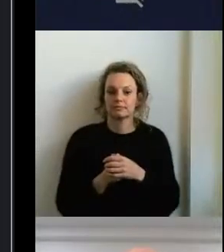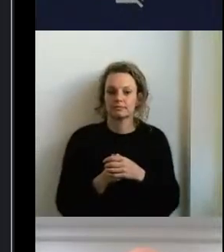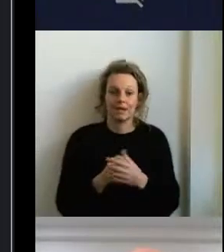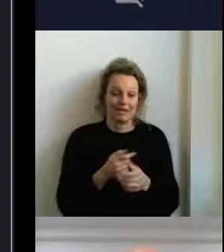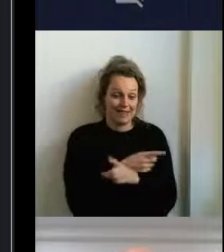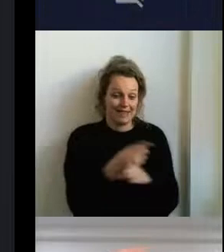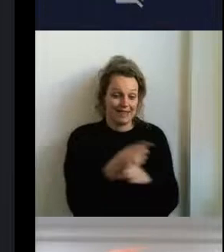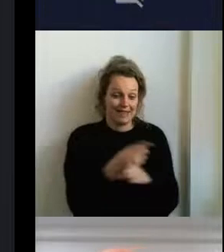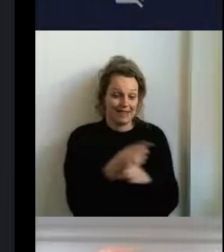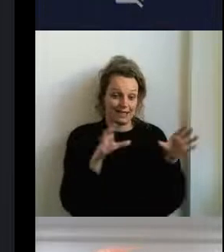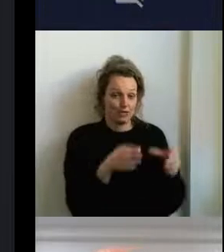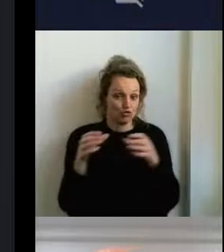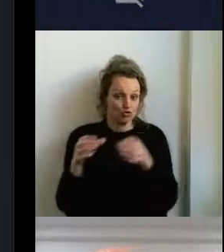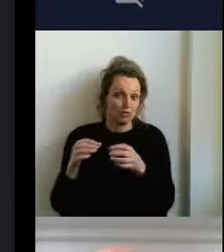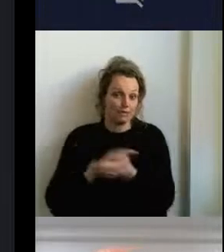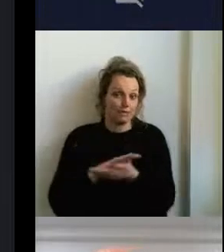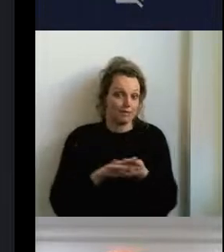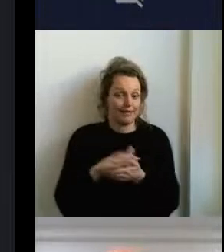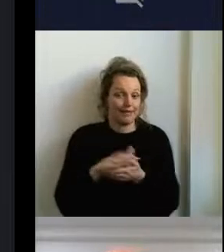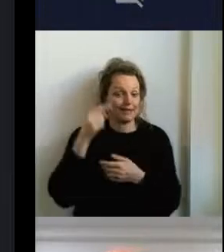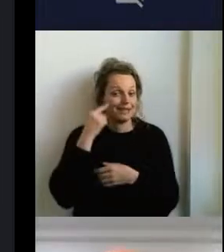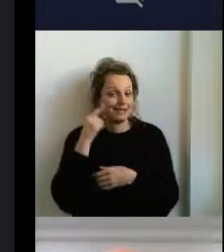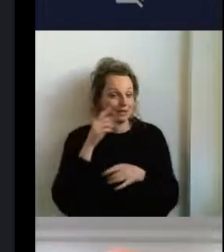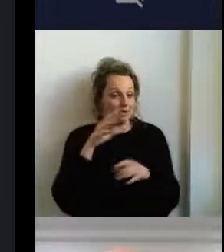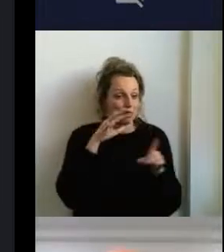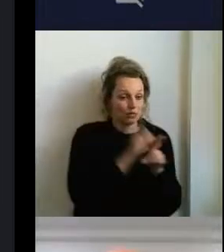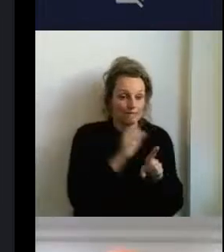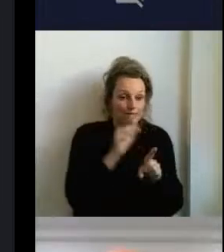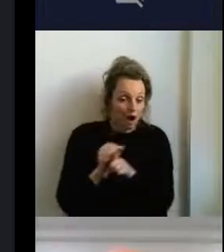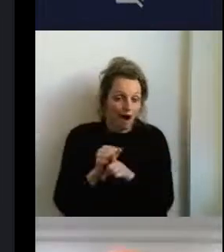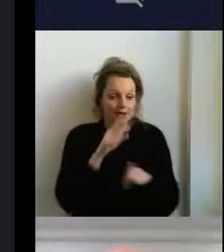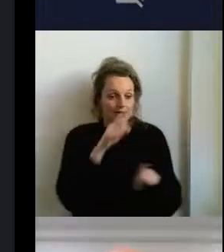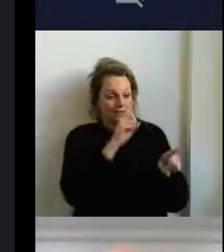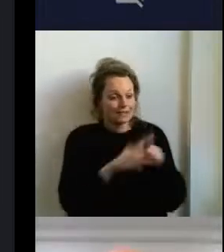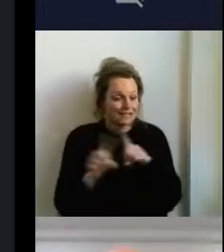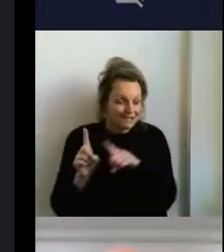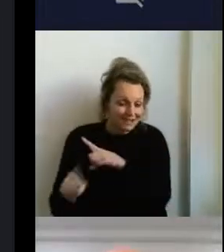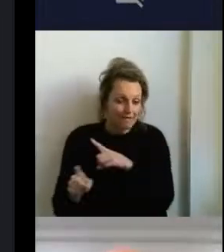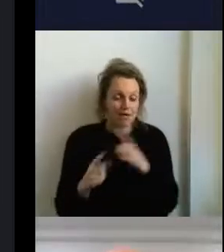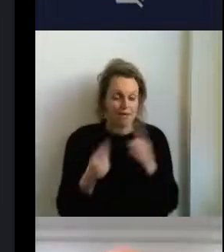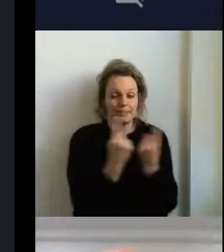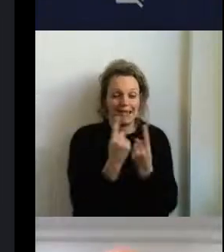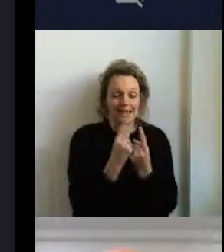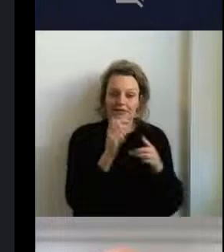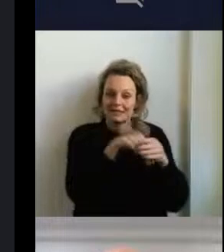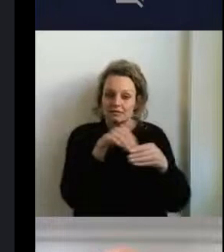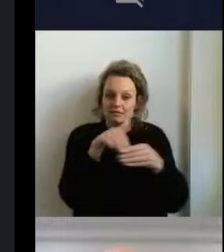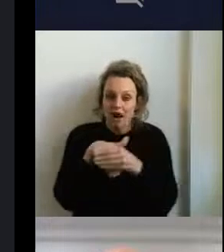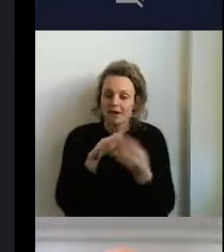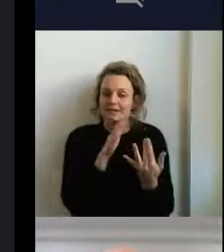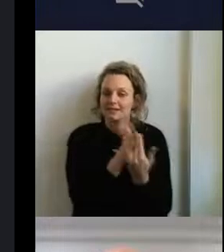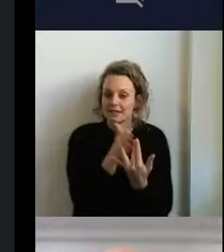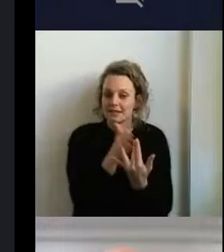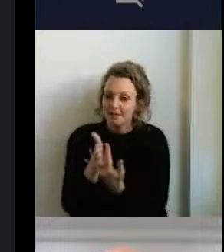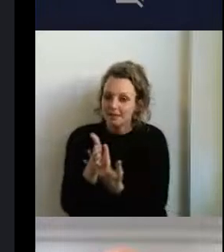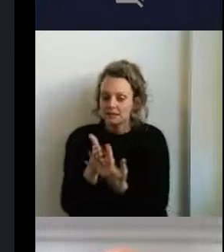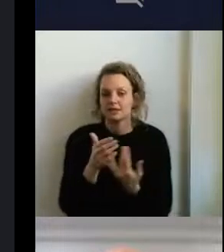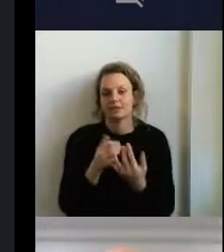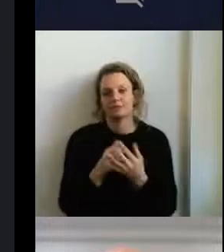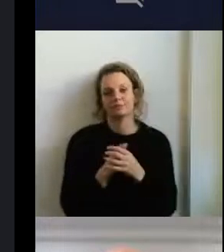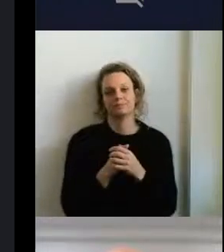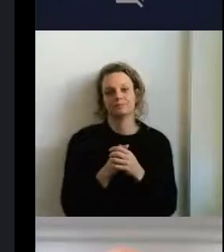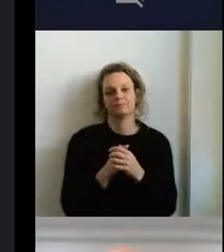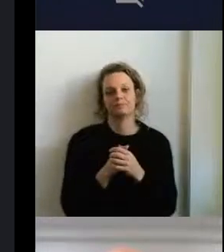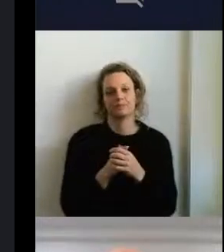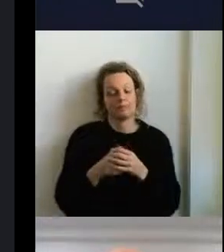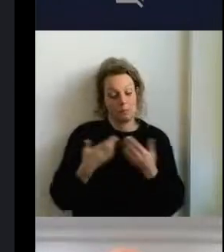groups make it easy to be able to define different things inside of accessibility. One of the things that we did is we made